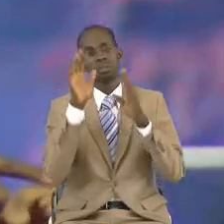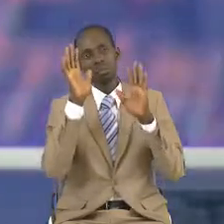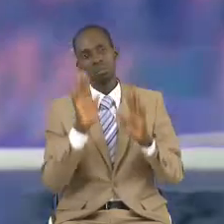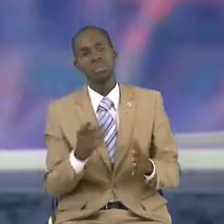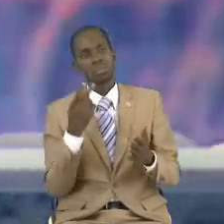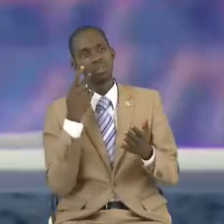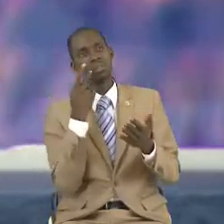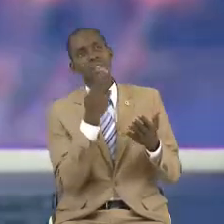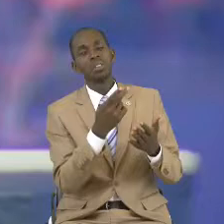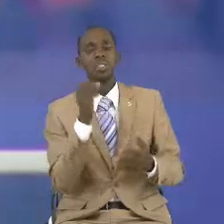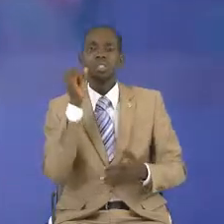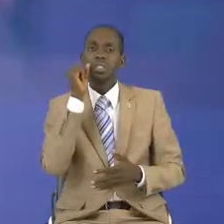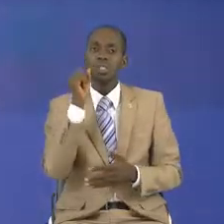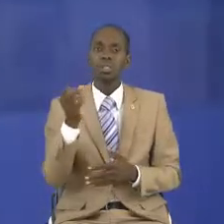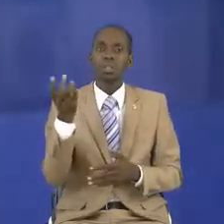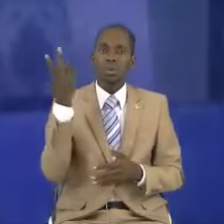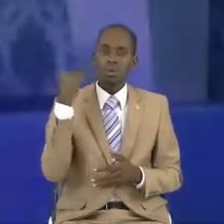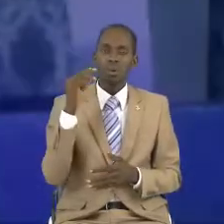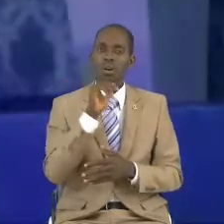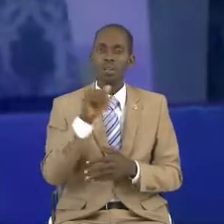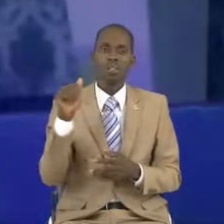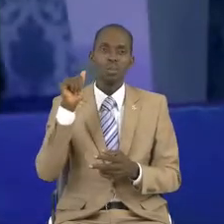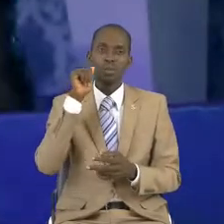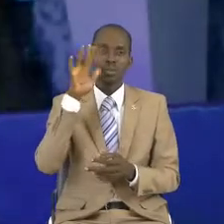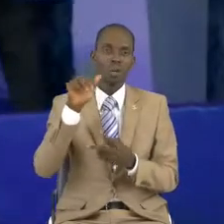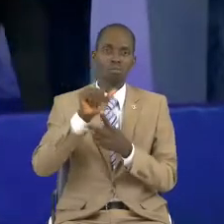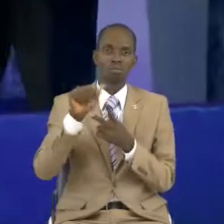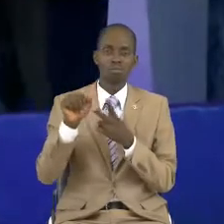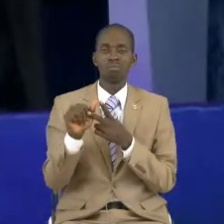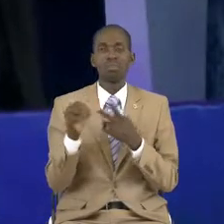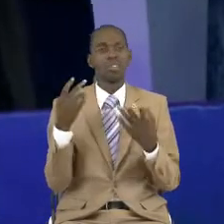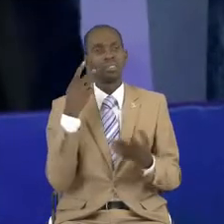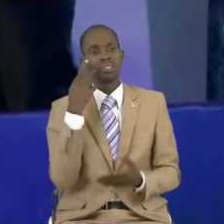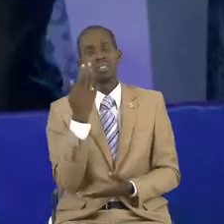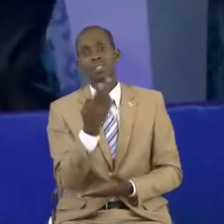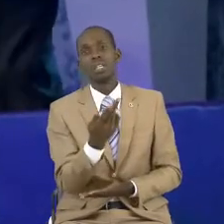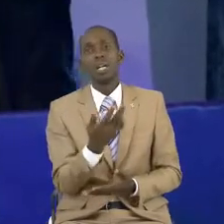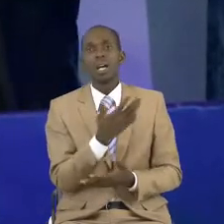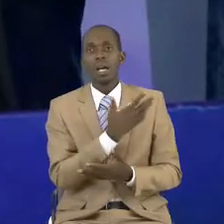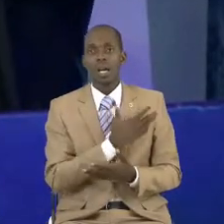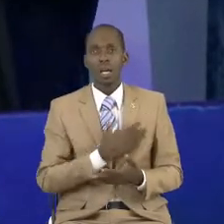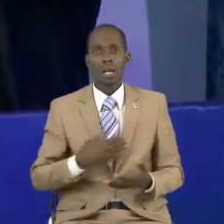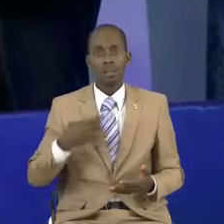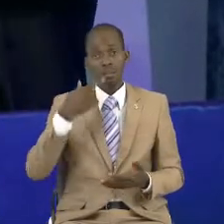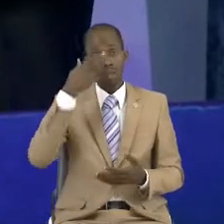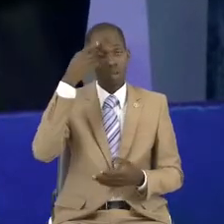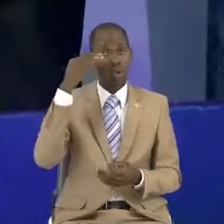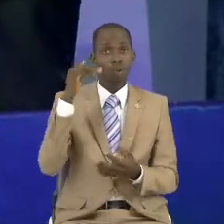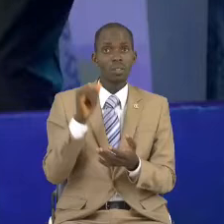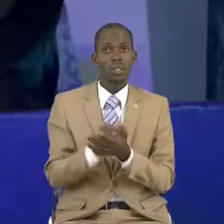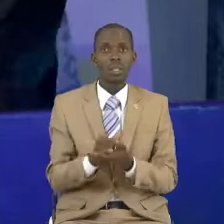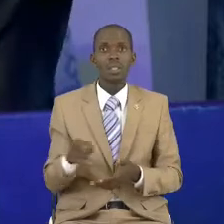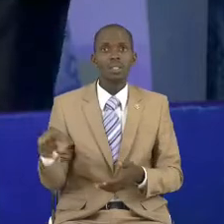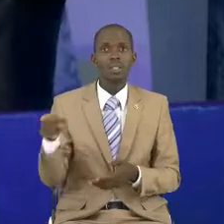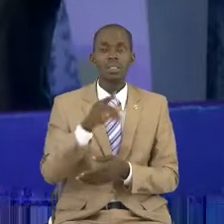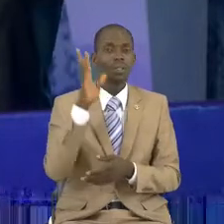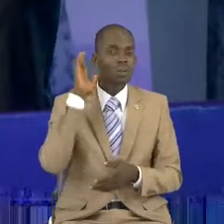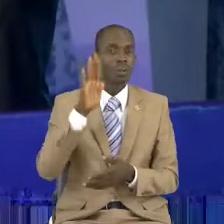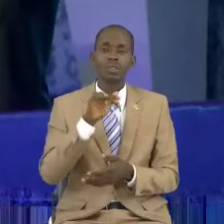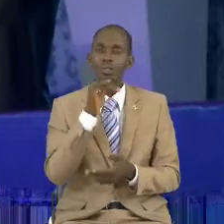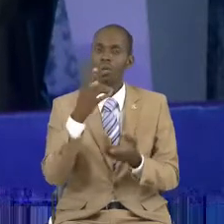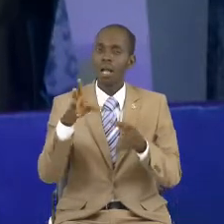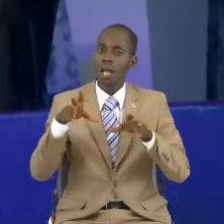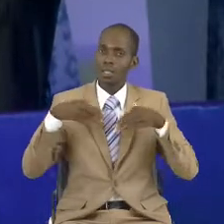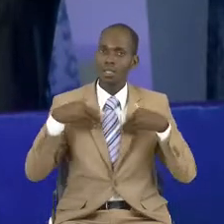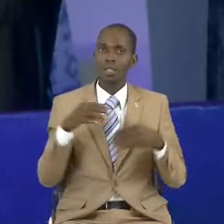she was an adulteress after all and because of that they're not coming to christ they